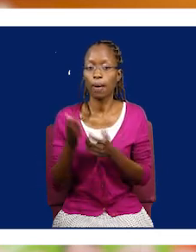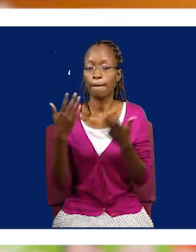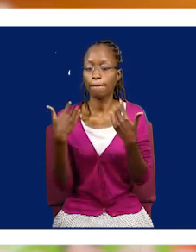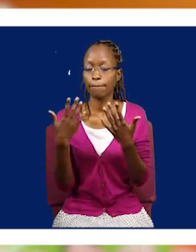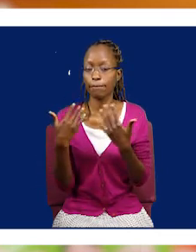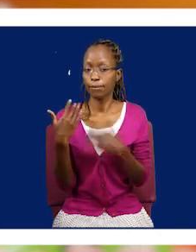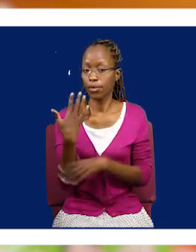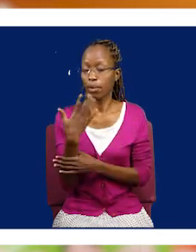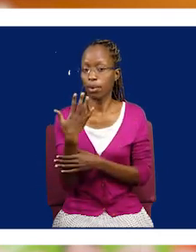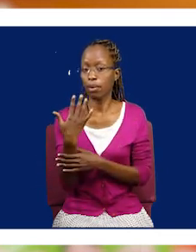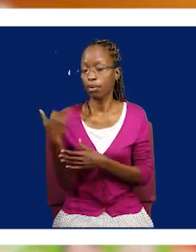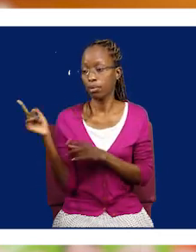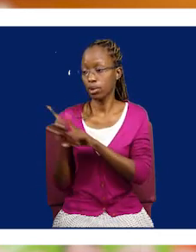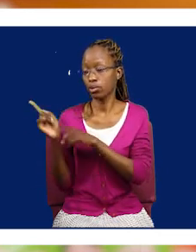paper